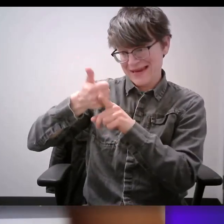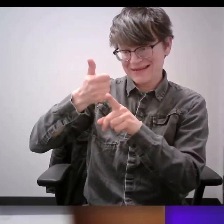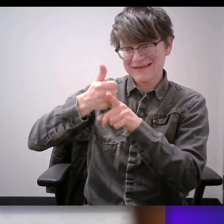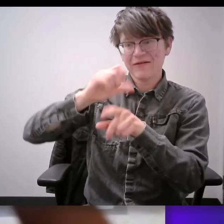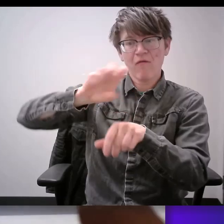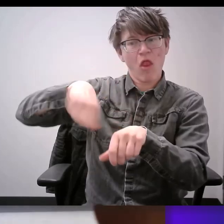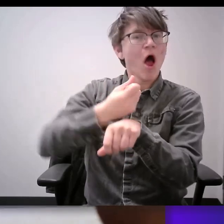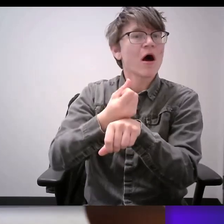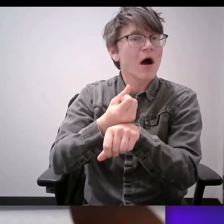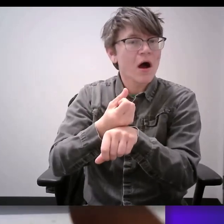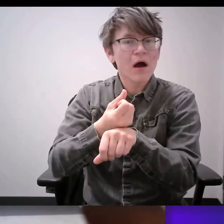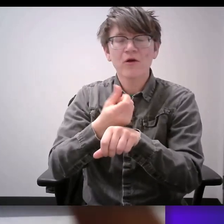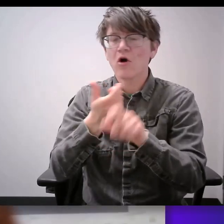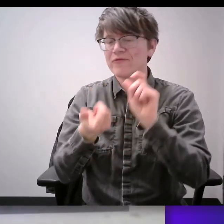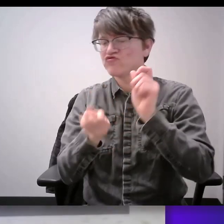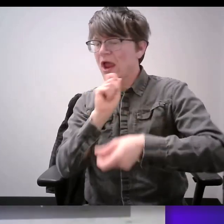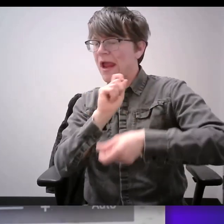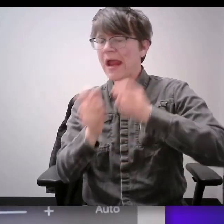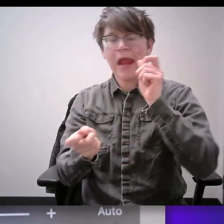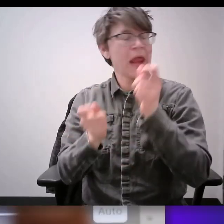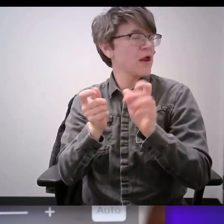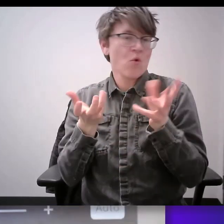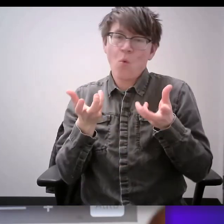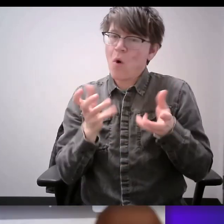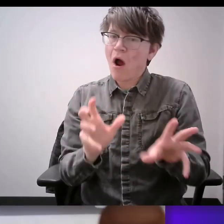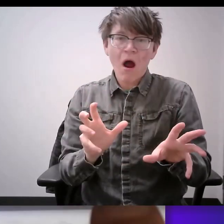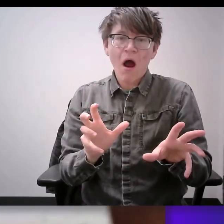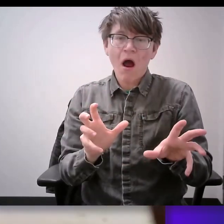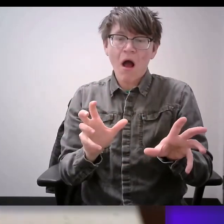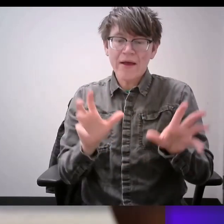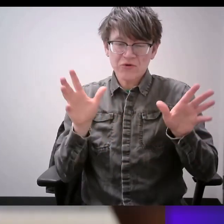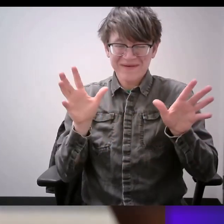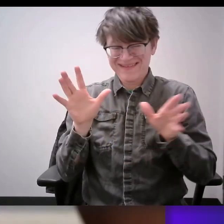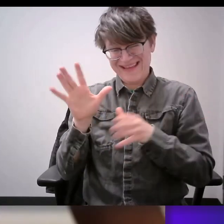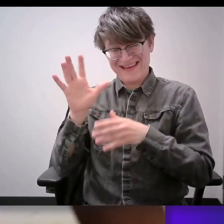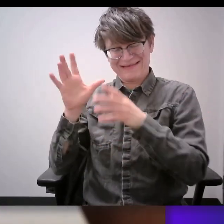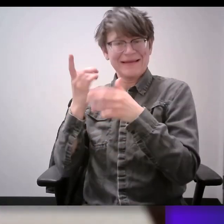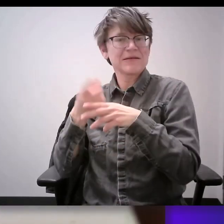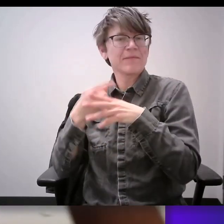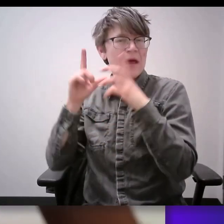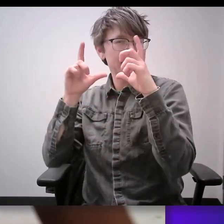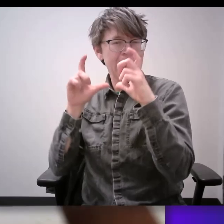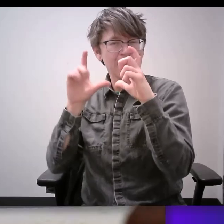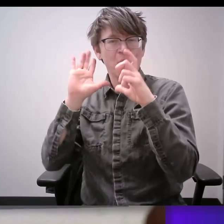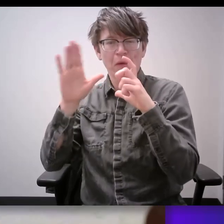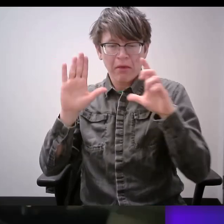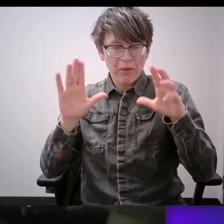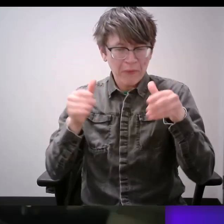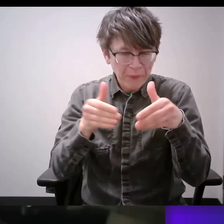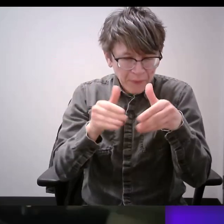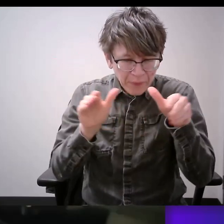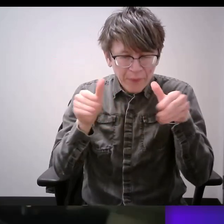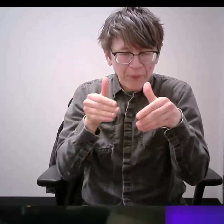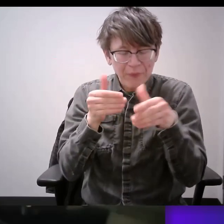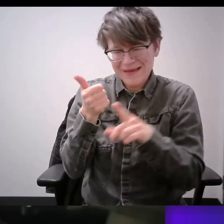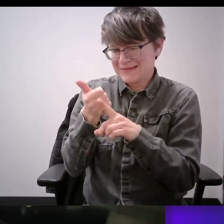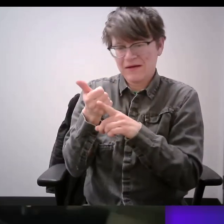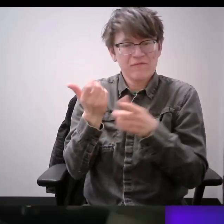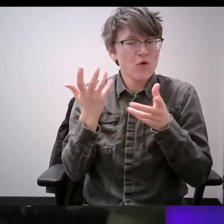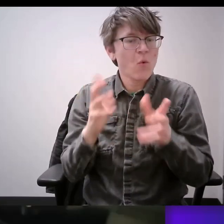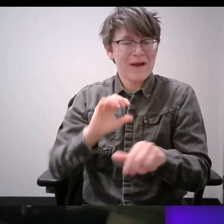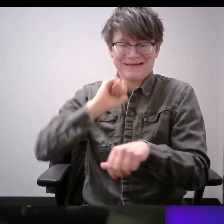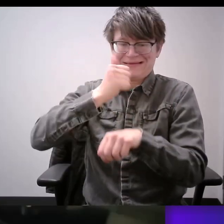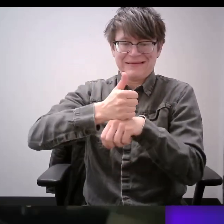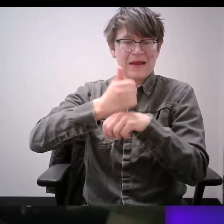click the button that says don't change as I'm shooting. Because if you don't do that, you risk having a flicker effect. And 4 is